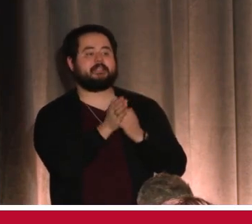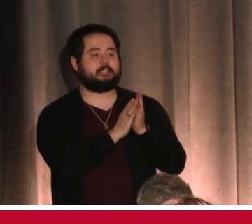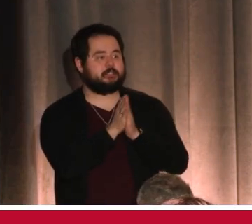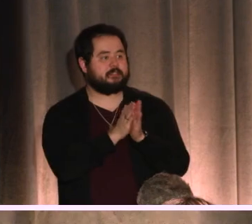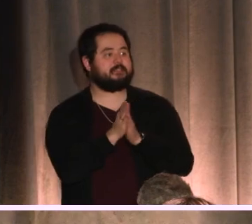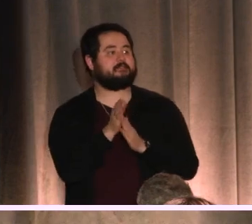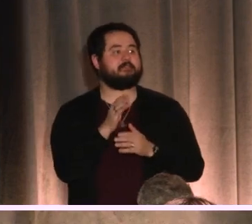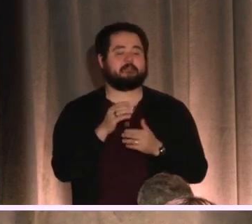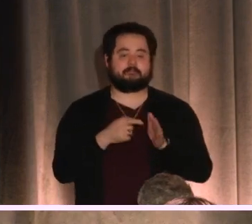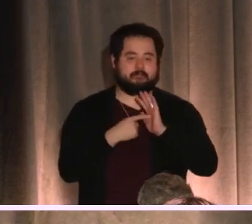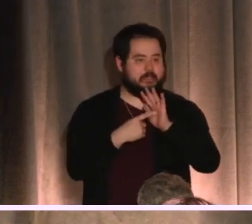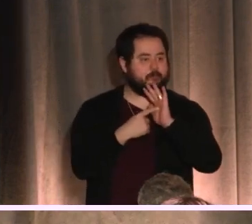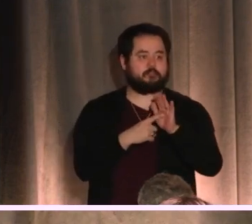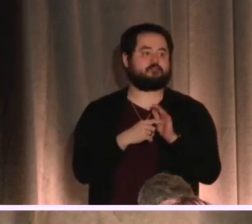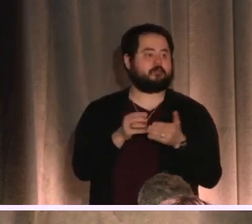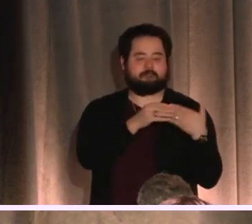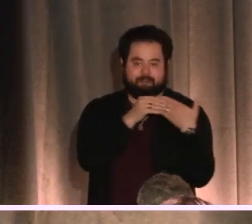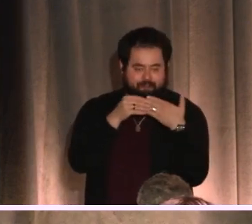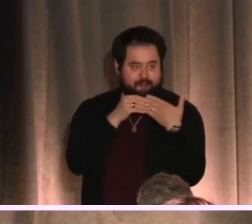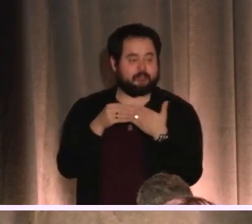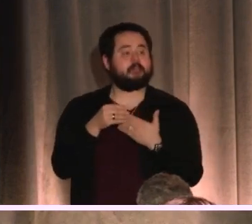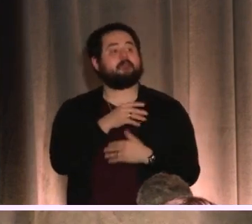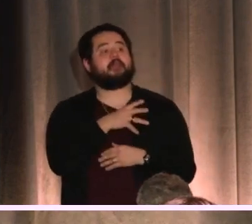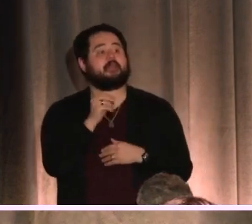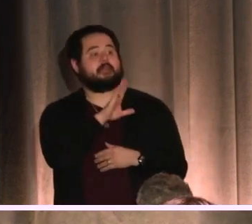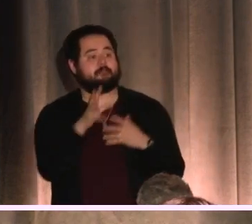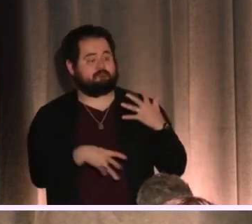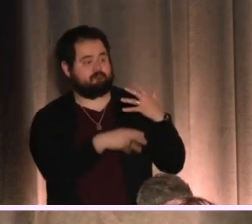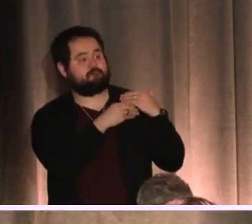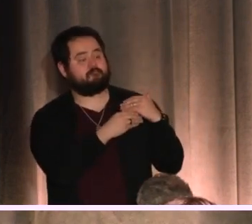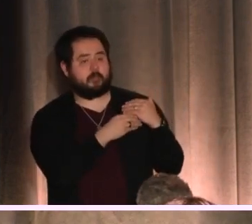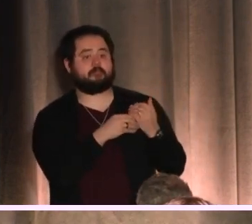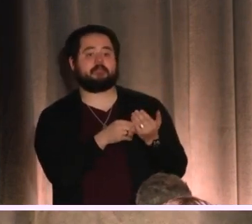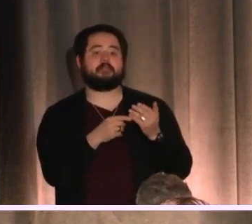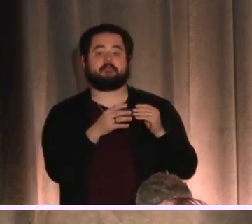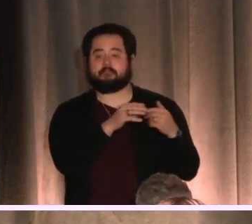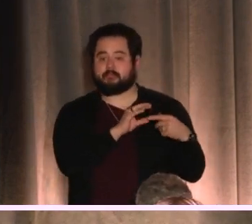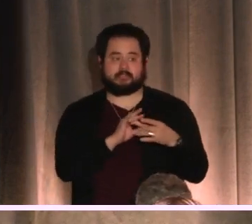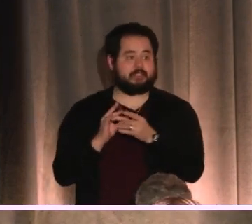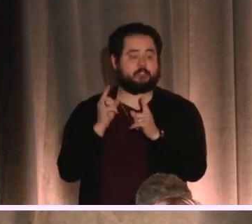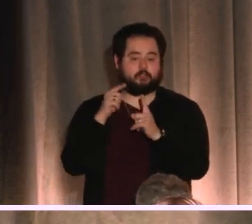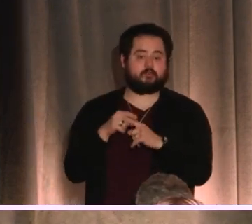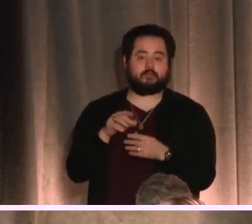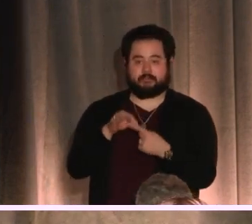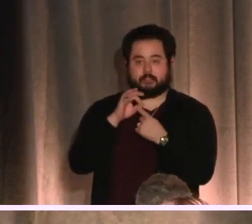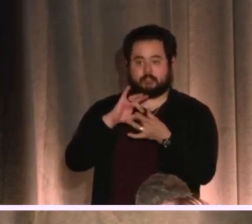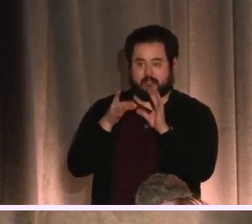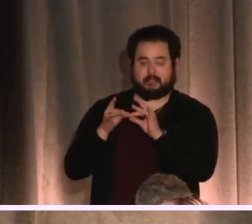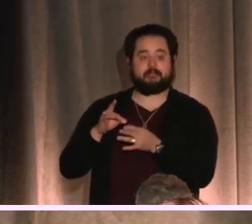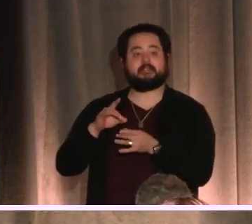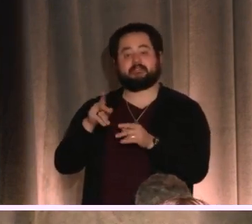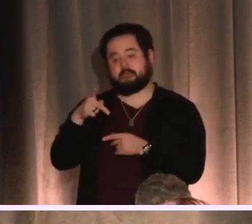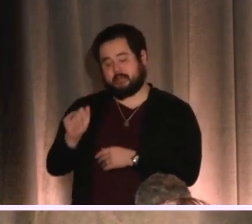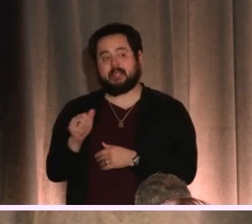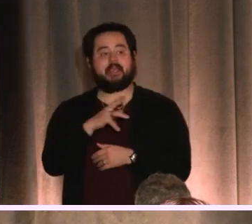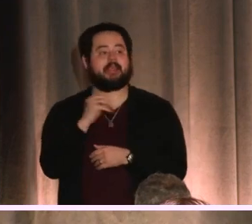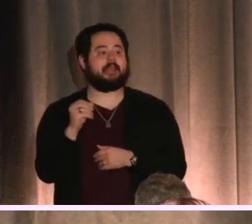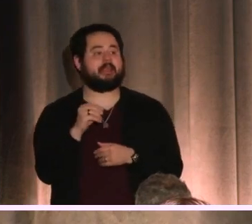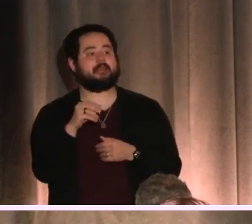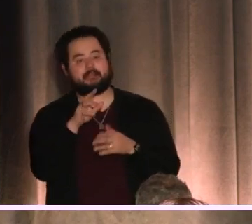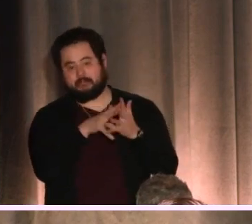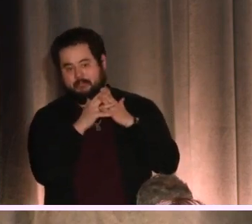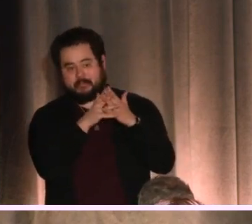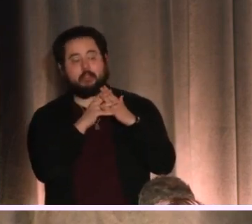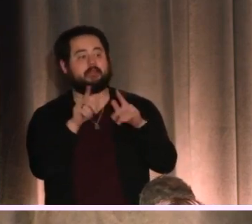leadership. His contributions also extend to Special Olympics PA and the Miracle League of South Hills, making a lasting impact on countless